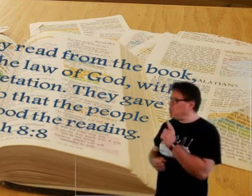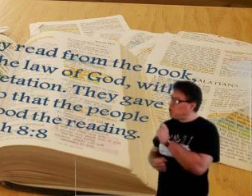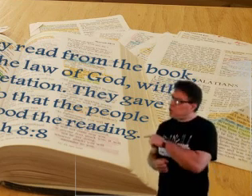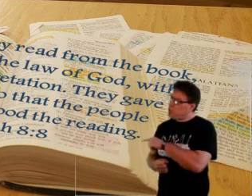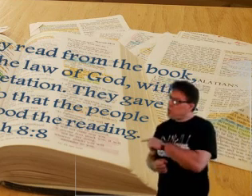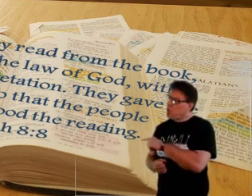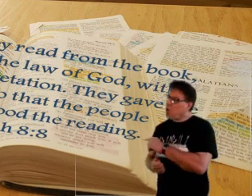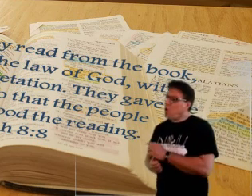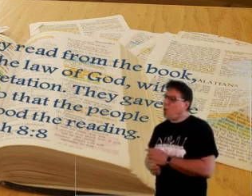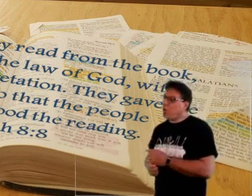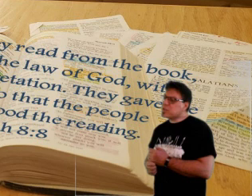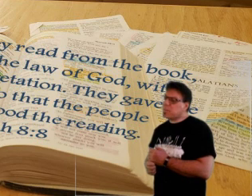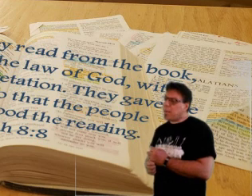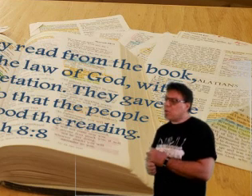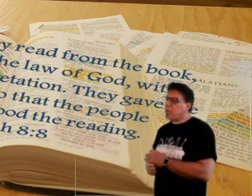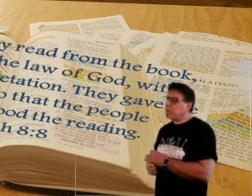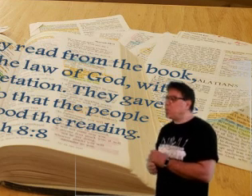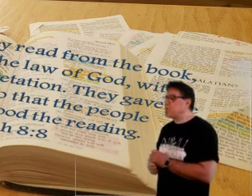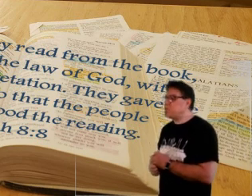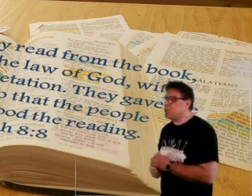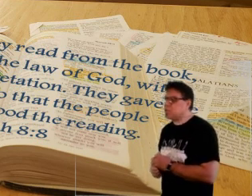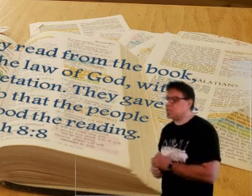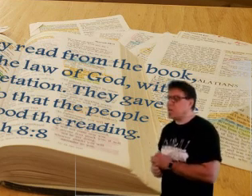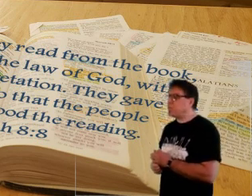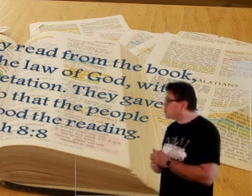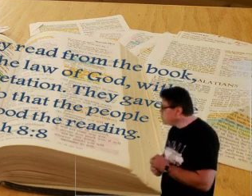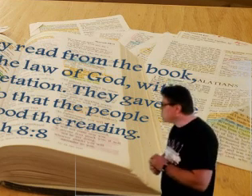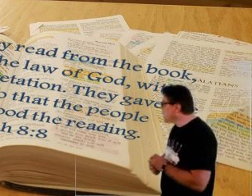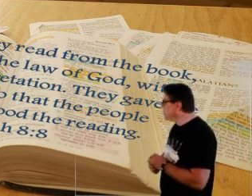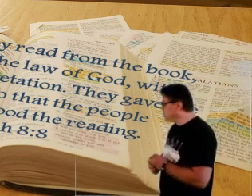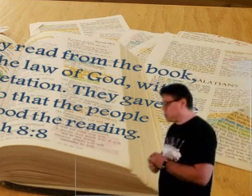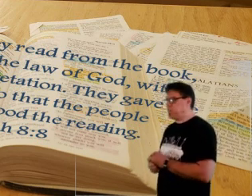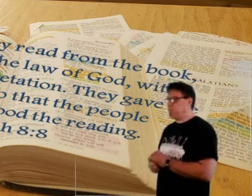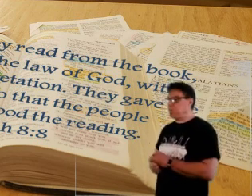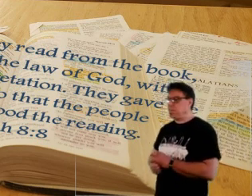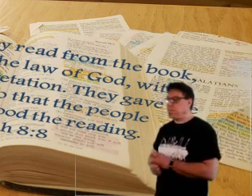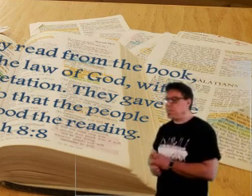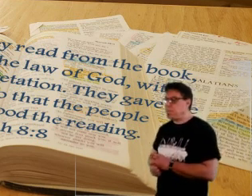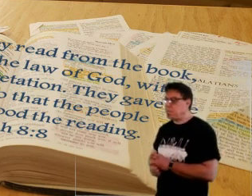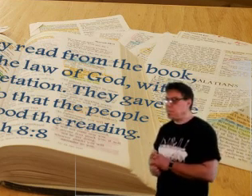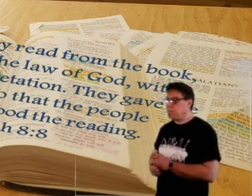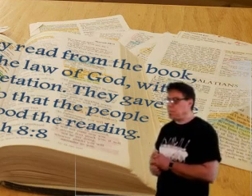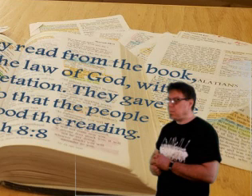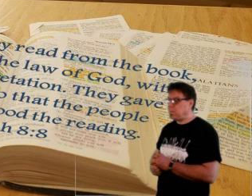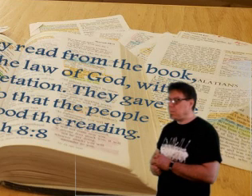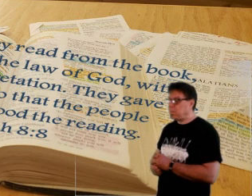quote you? Or is the Bible quoting the words of Jesus, the true shepherd of the sheep?